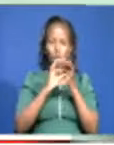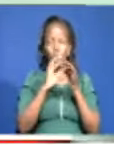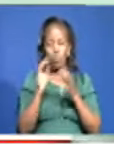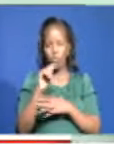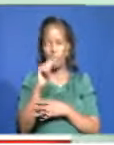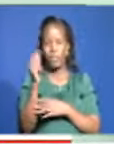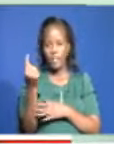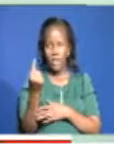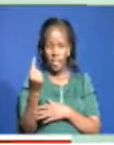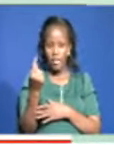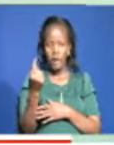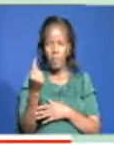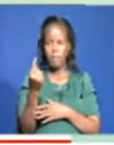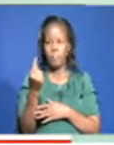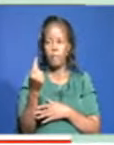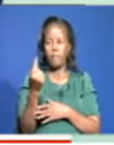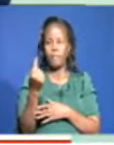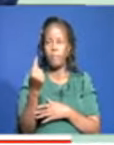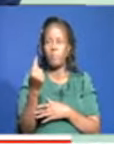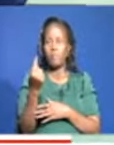you go. Thank you.